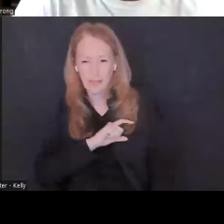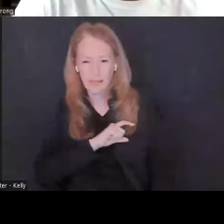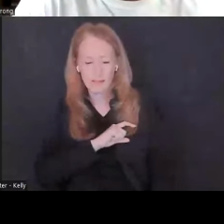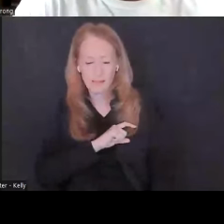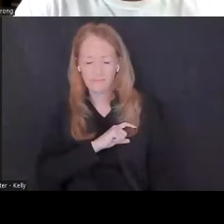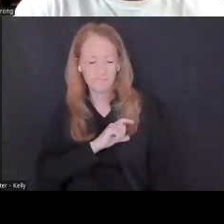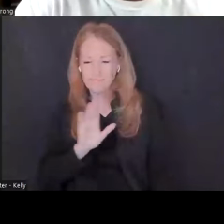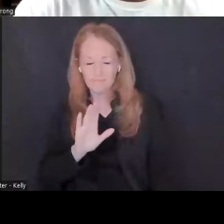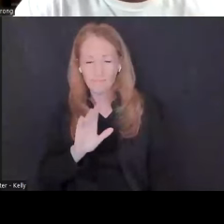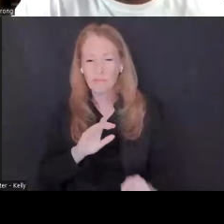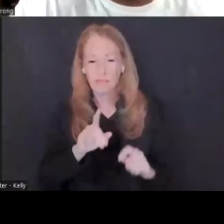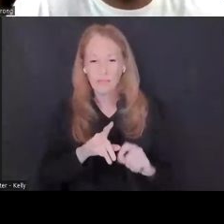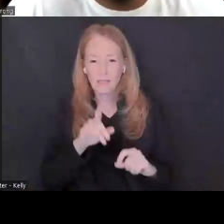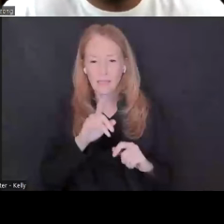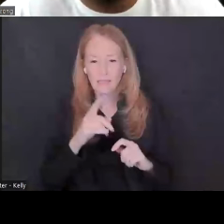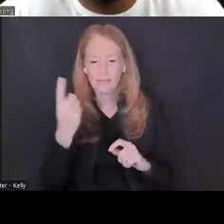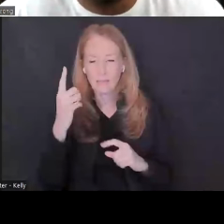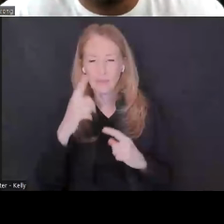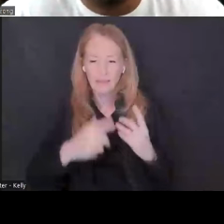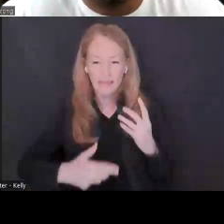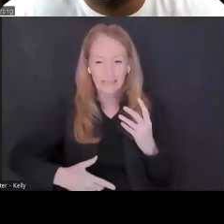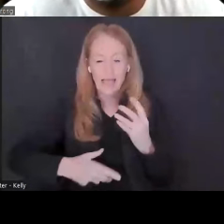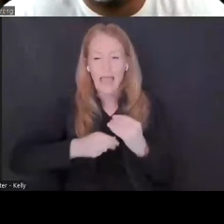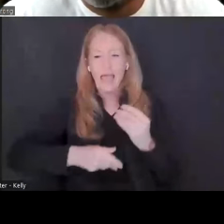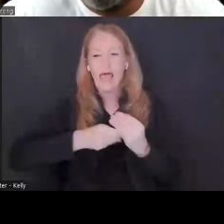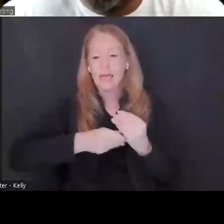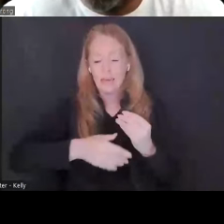adds that added layer of